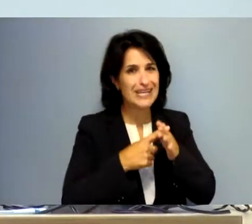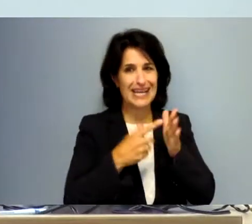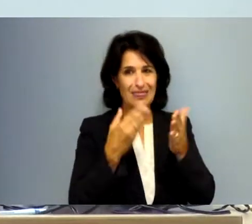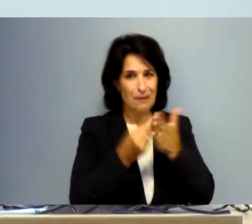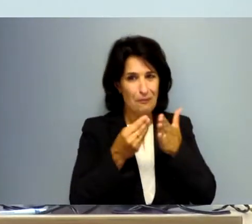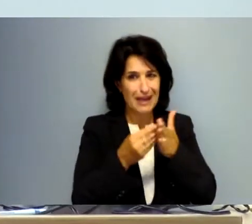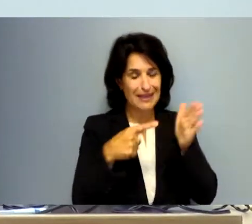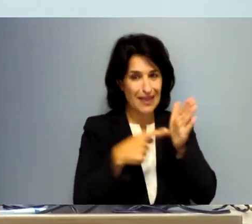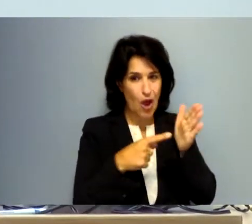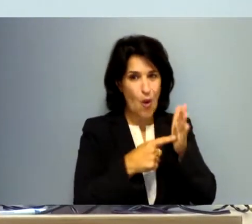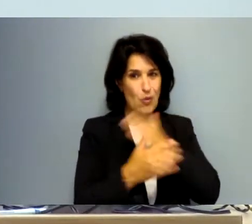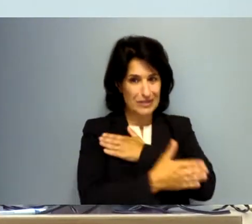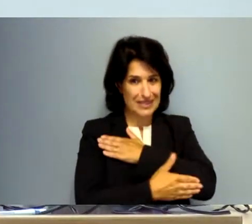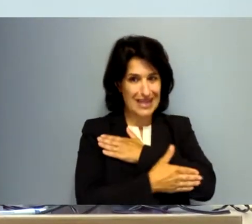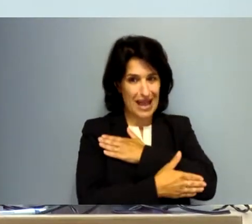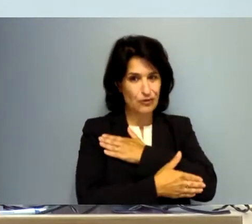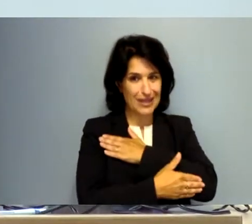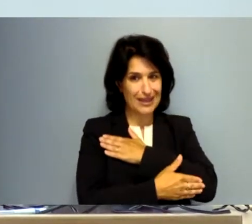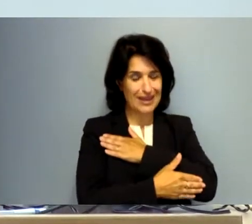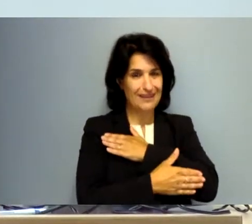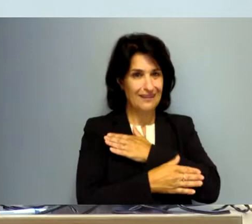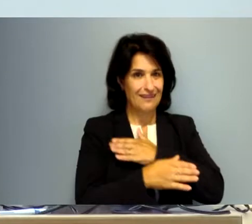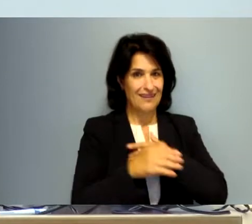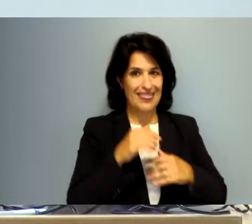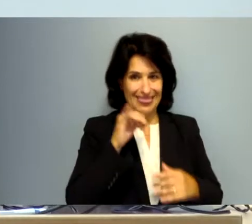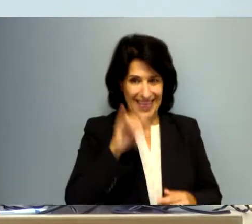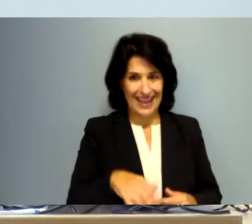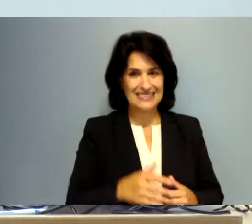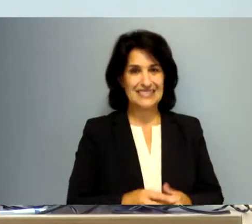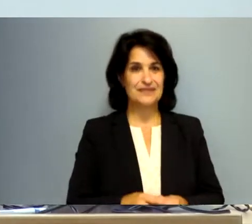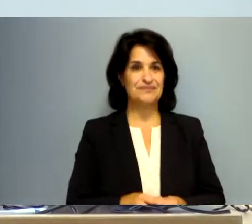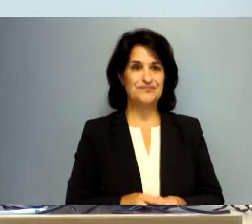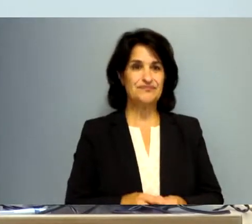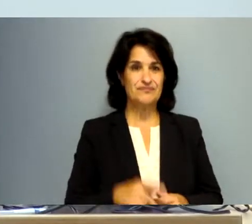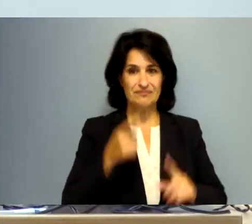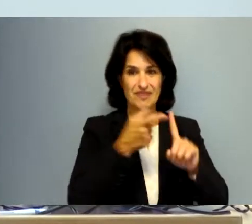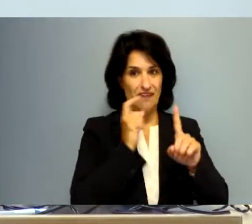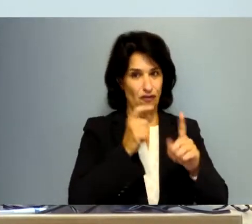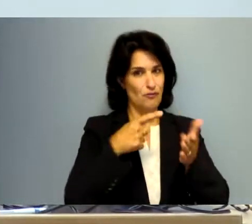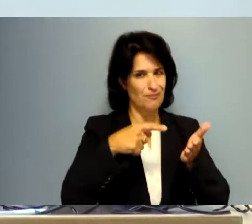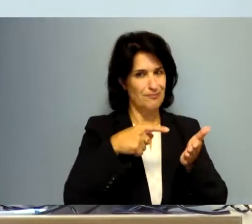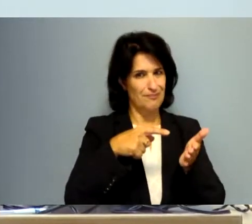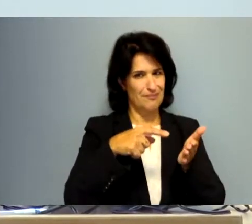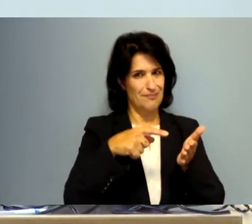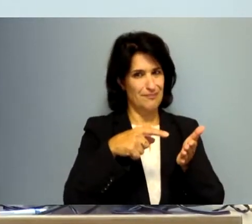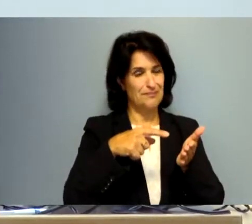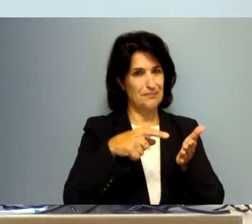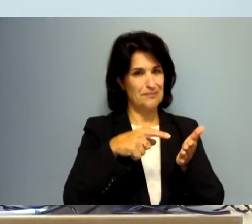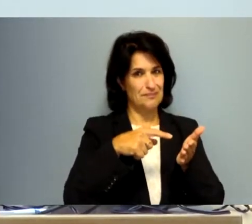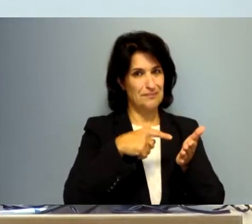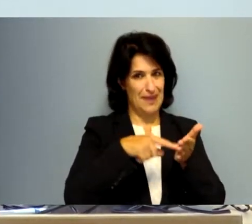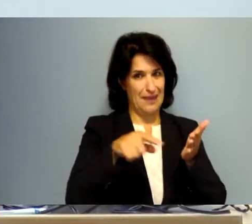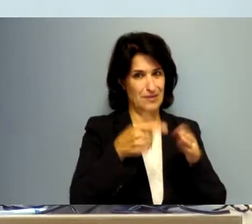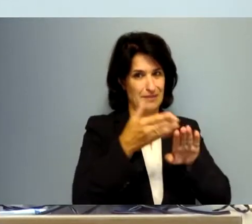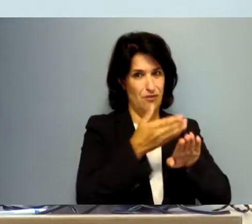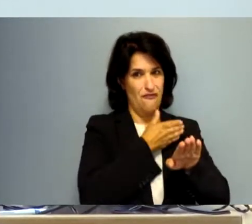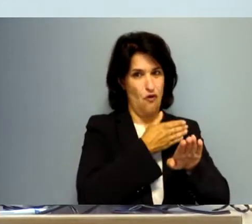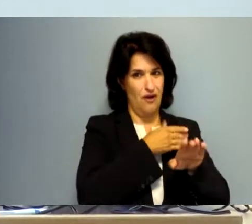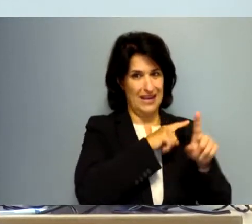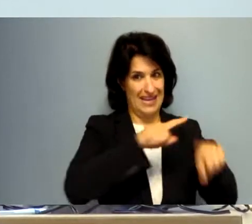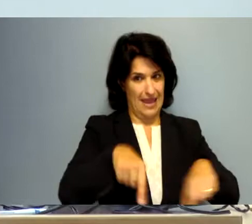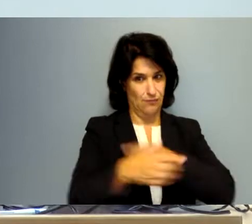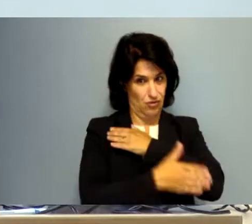is not since, that's when, that's from payments before WED came into the county, wasn't